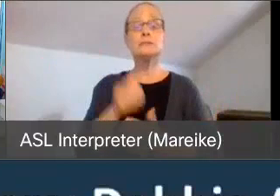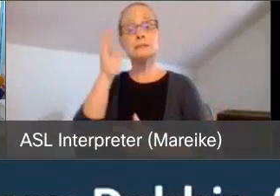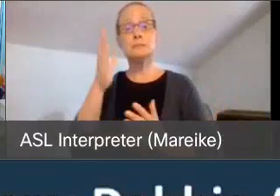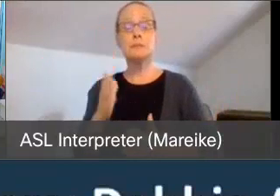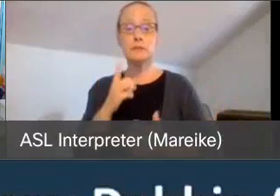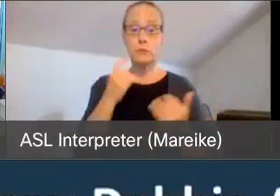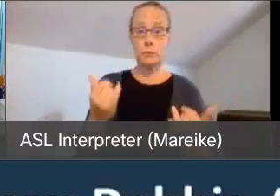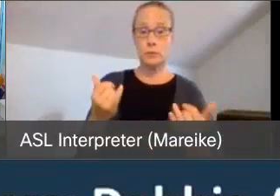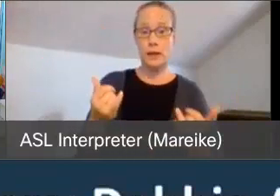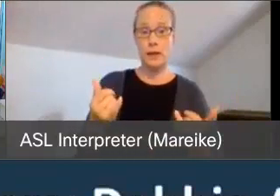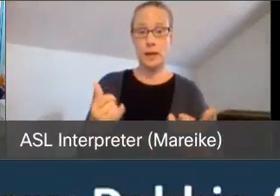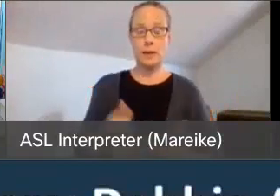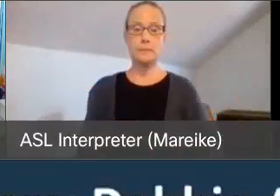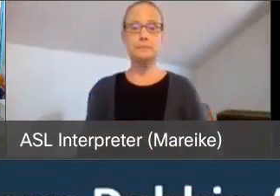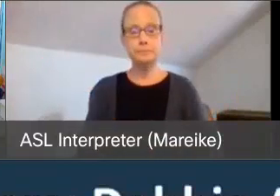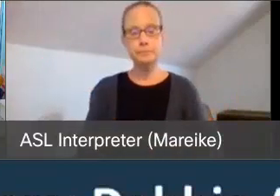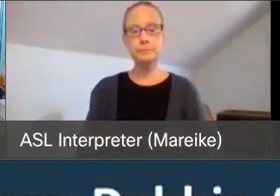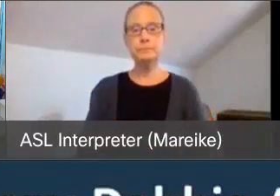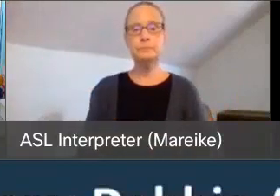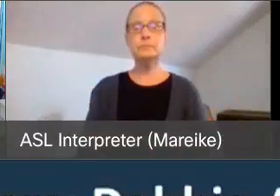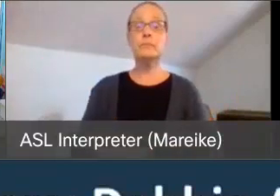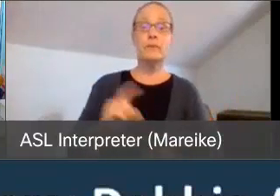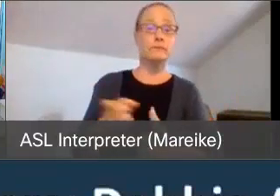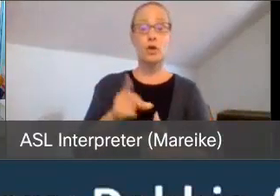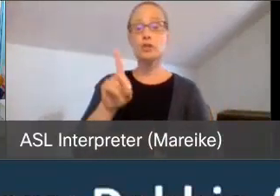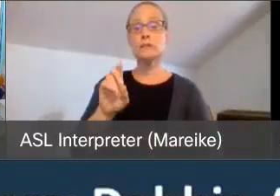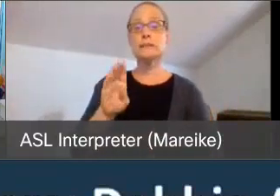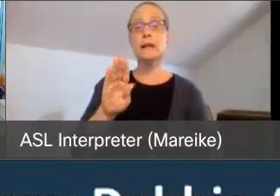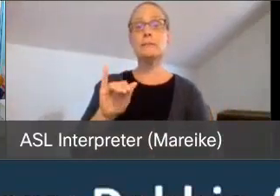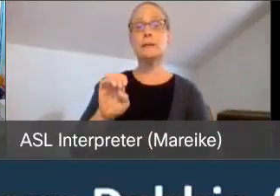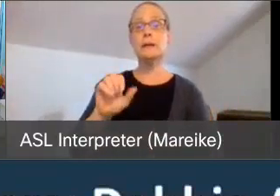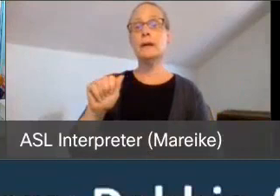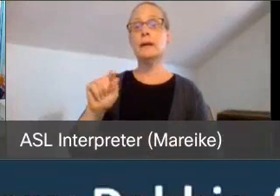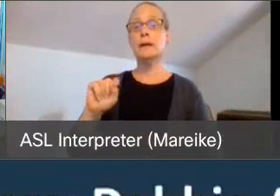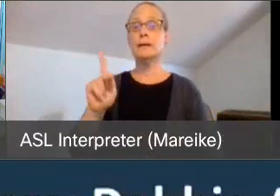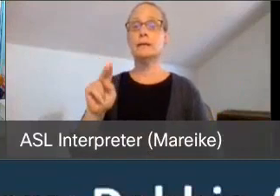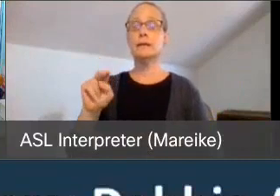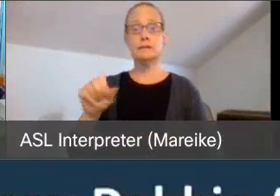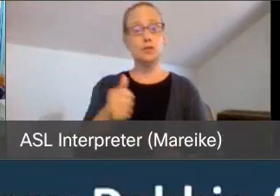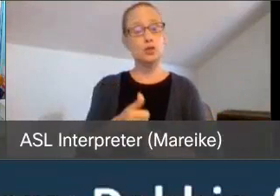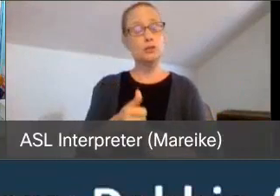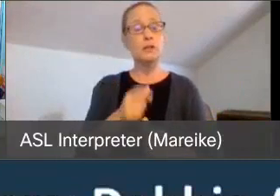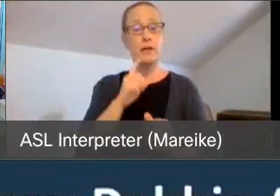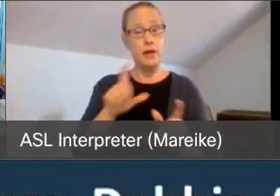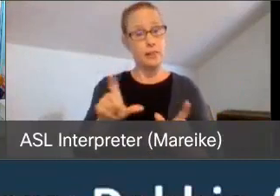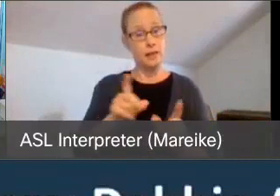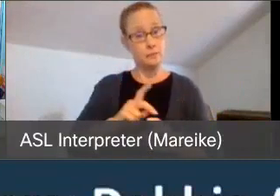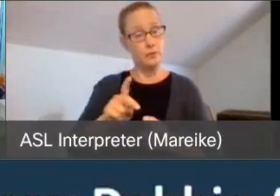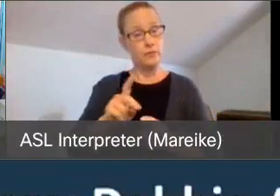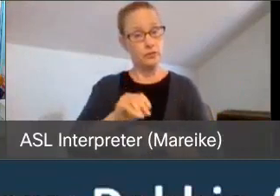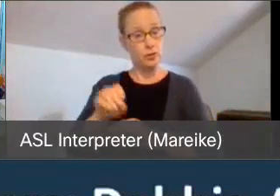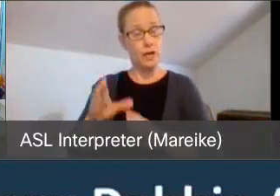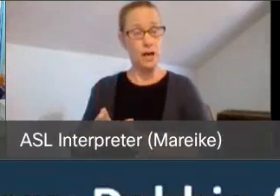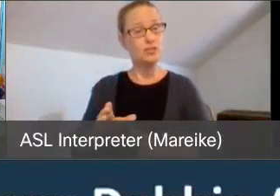for today's presentation. First, we have Debbie Aikens, who is a licensed professional counselor with over 20